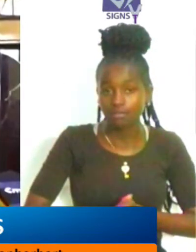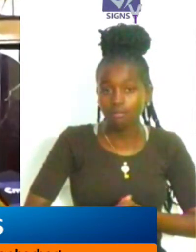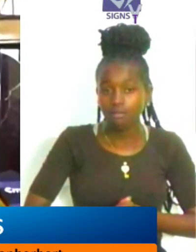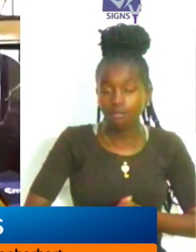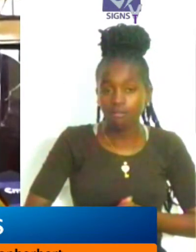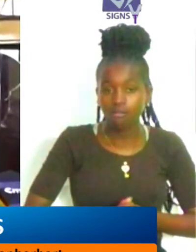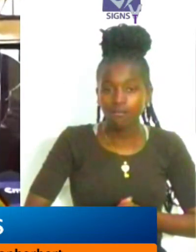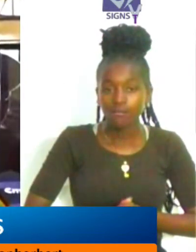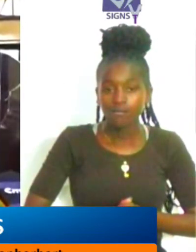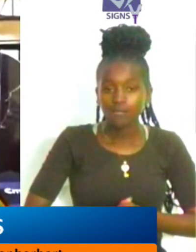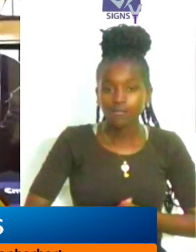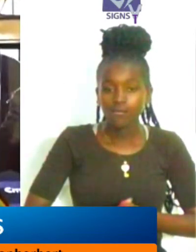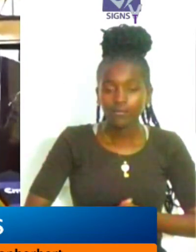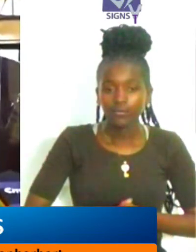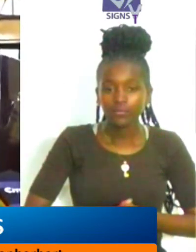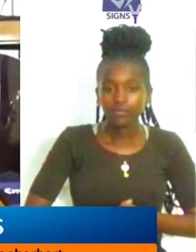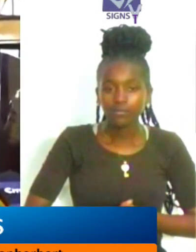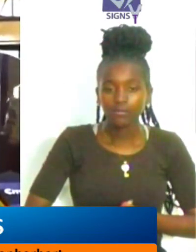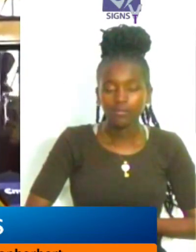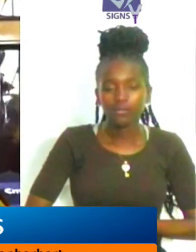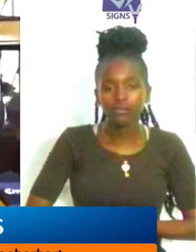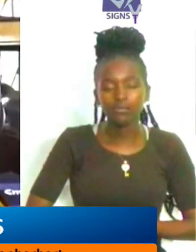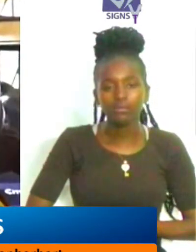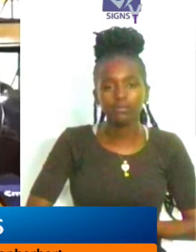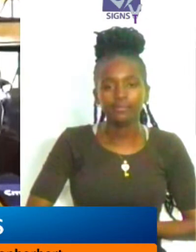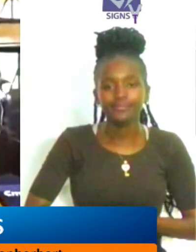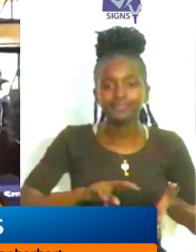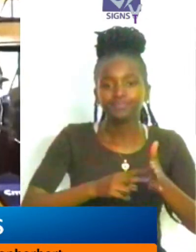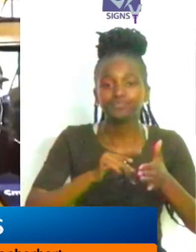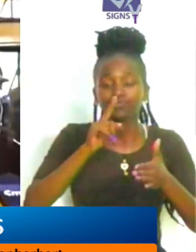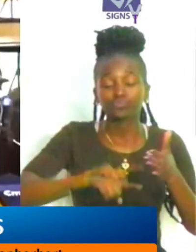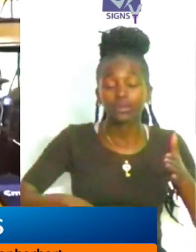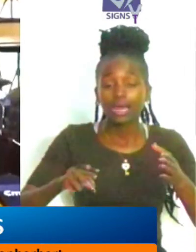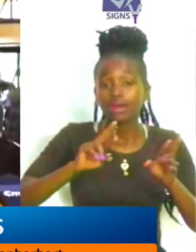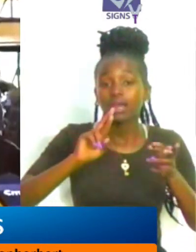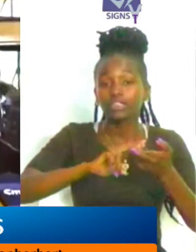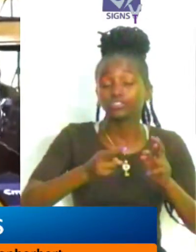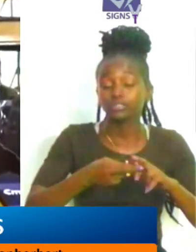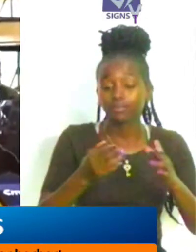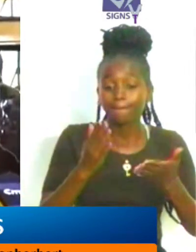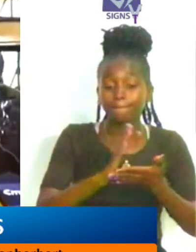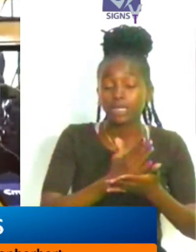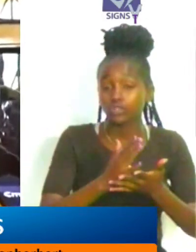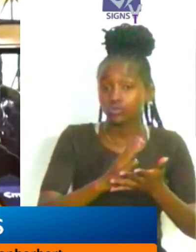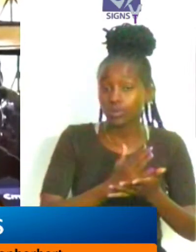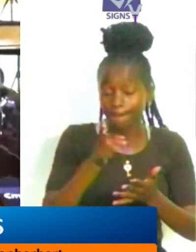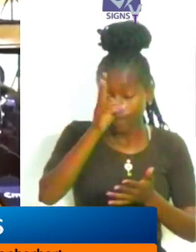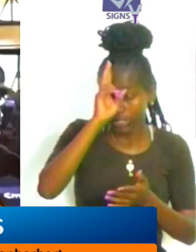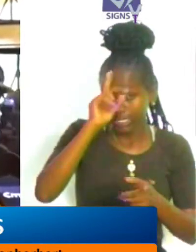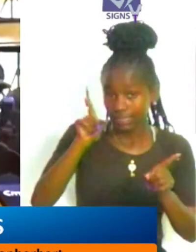Therefore, huo uhusiano kati ya polisi na judiciary